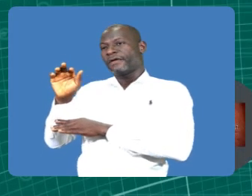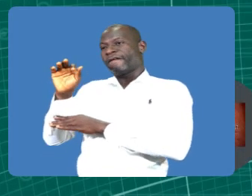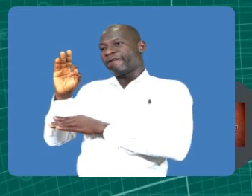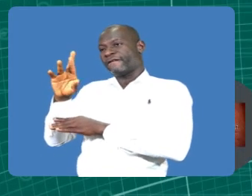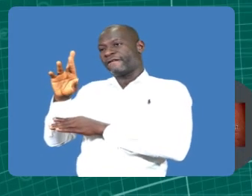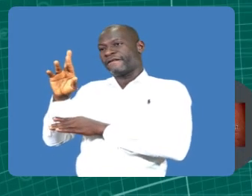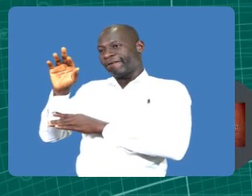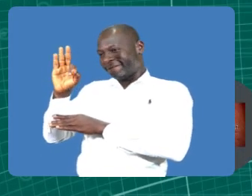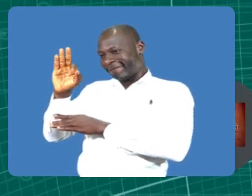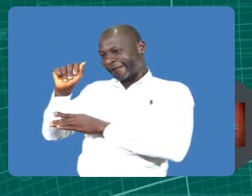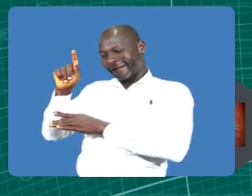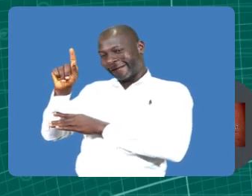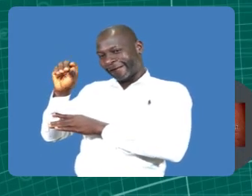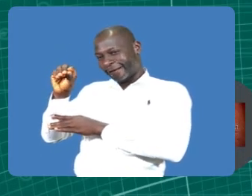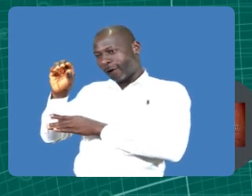Frank Otu.